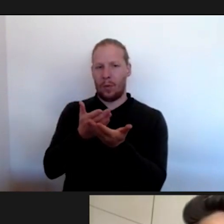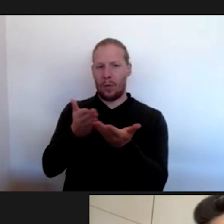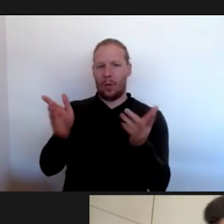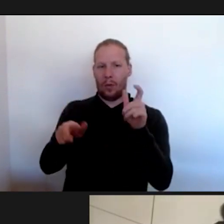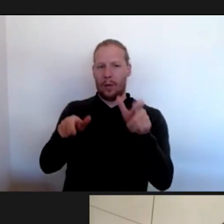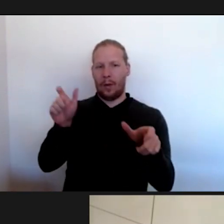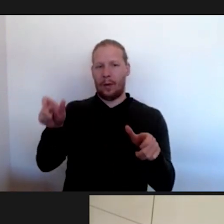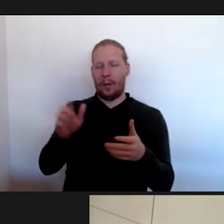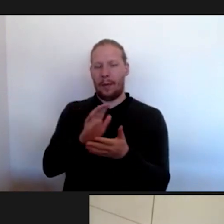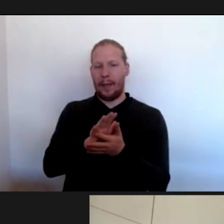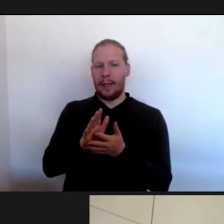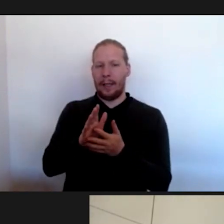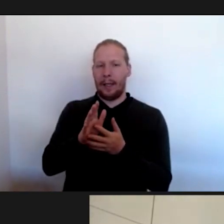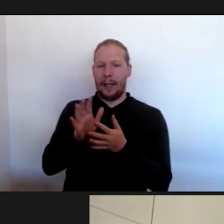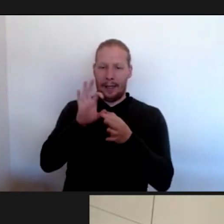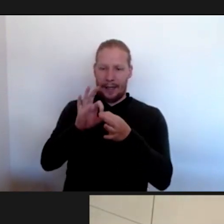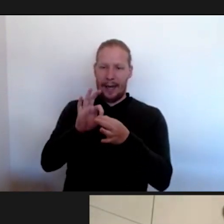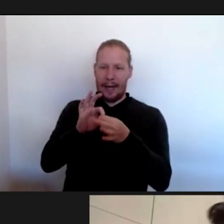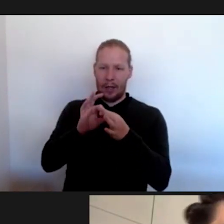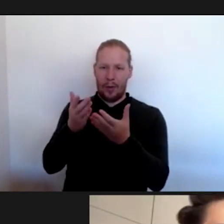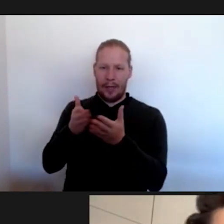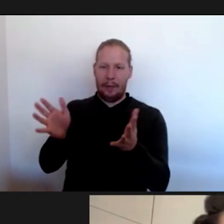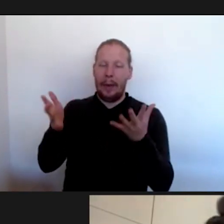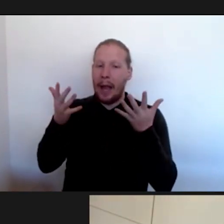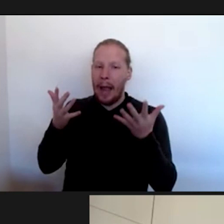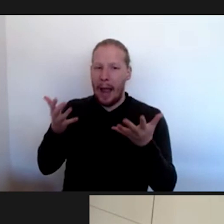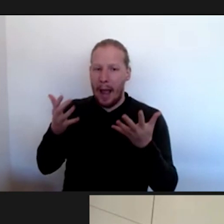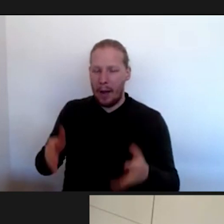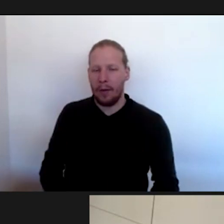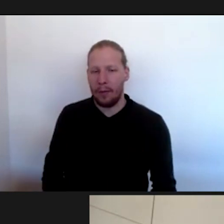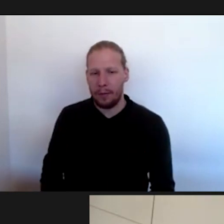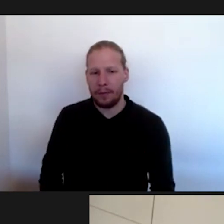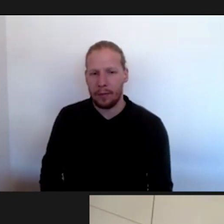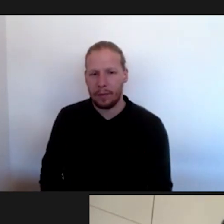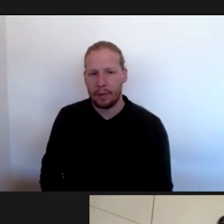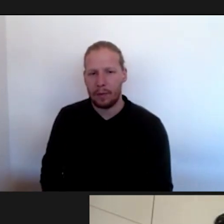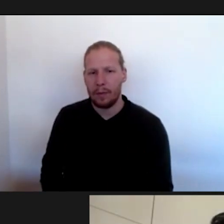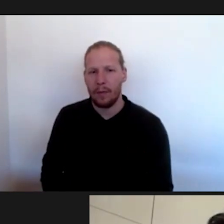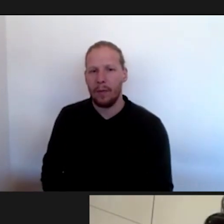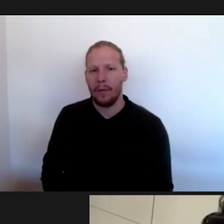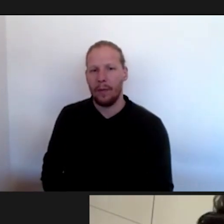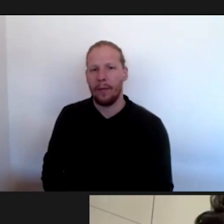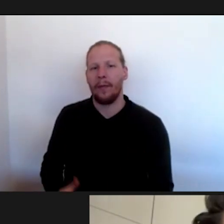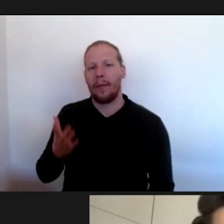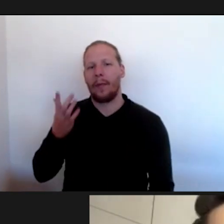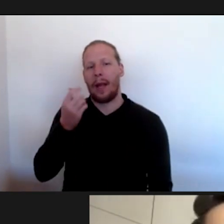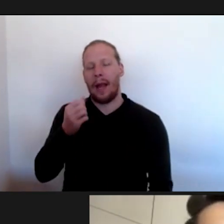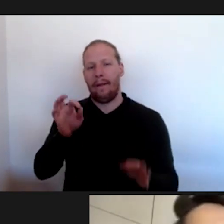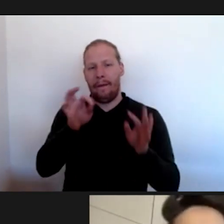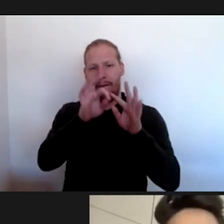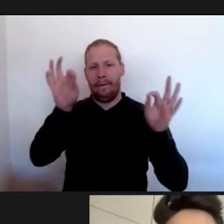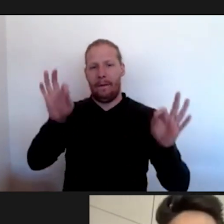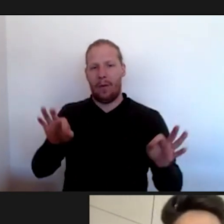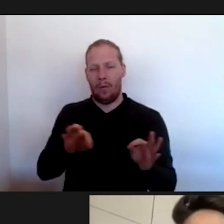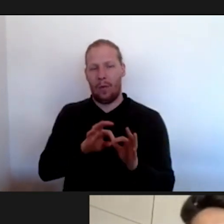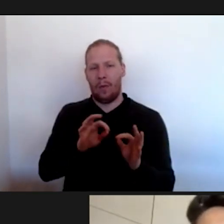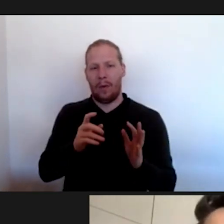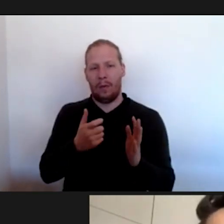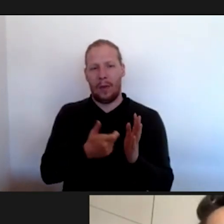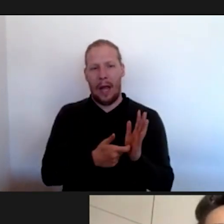when you bring them in, but it's how you engage with them, who you engage with. So I think there's quite a few frameworks out there. IAP2 model is one